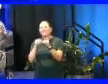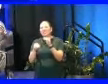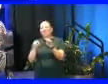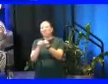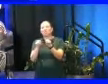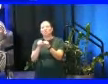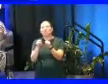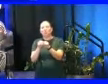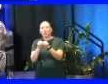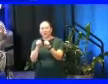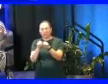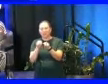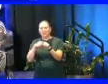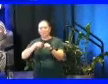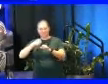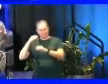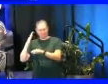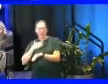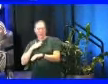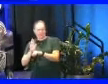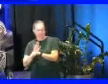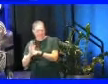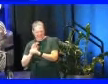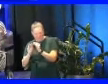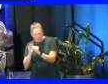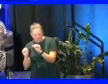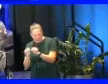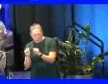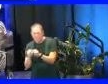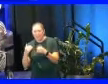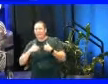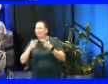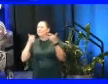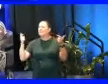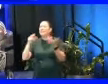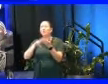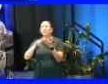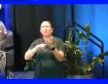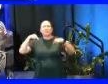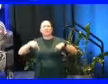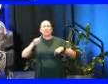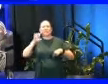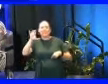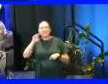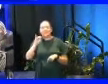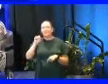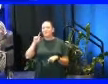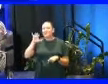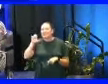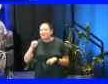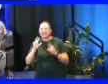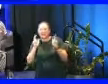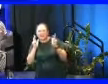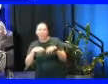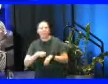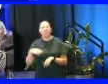shoes. And I had some of the biggest contracts here in Washington, D.C. I did the Mystics, the Capitals, the Redskins,